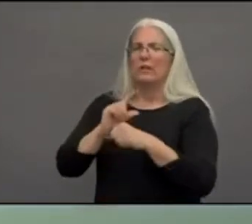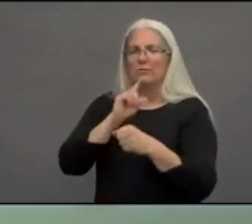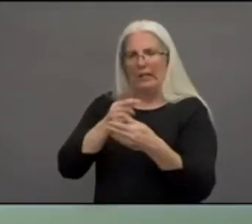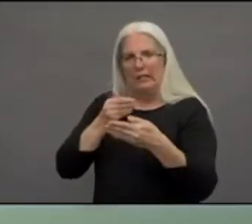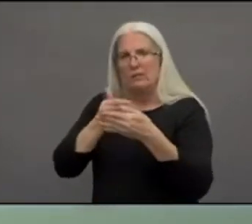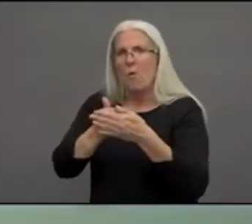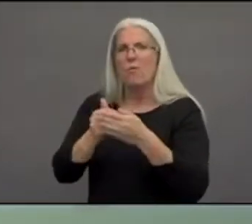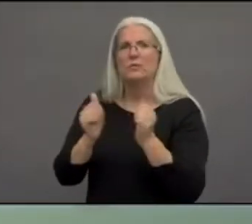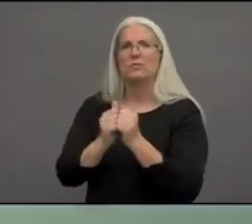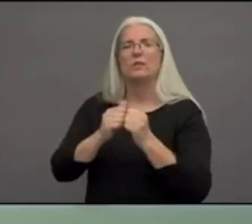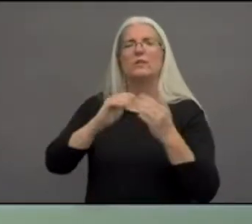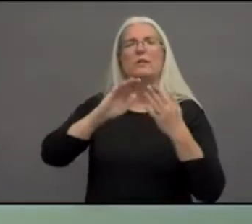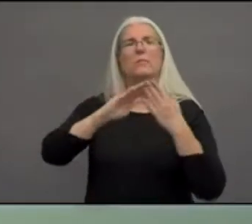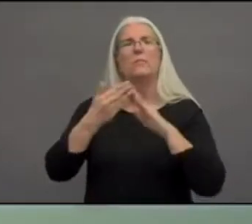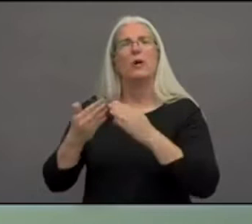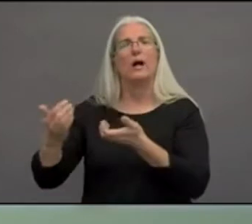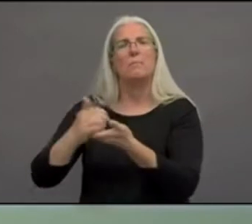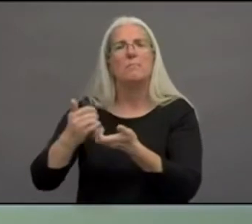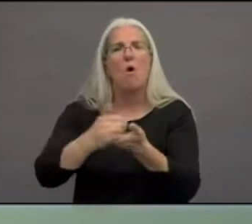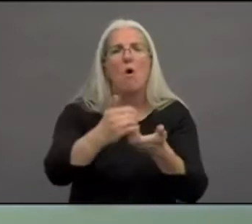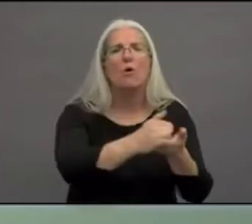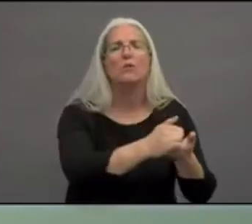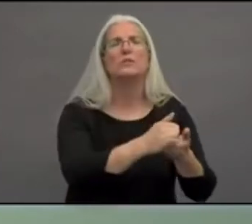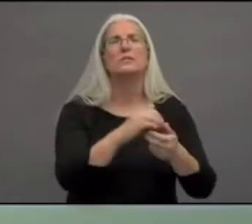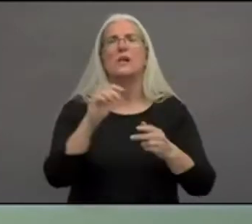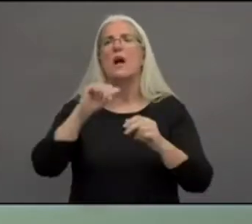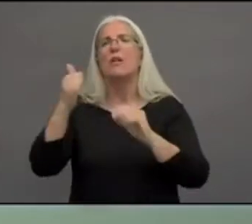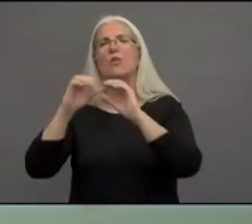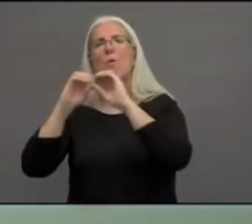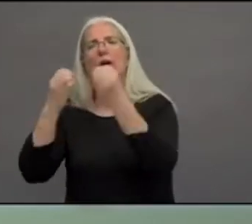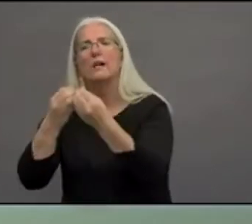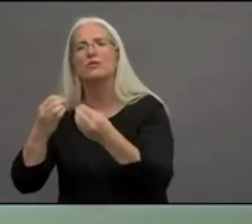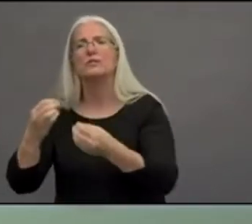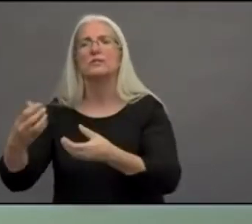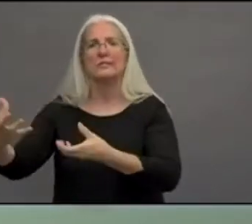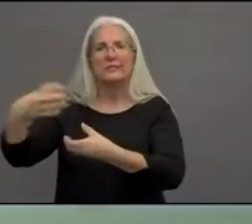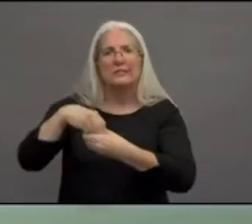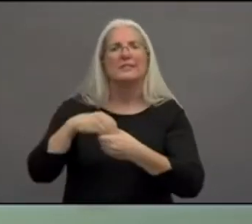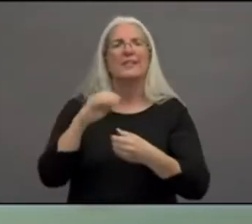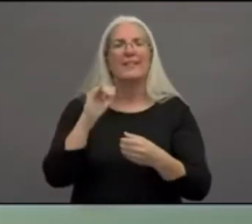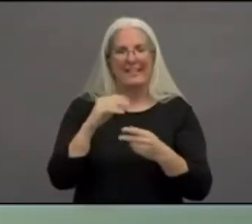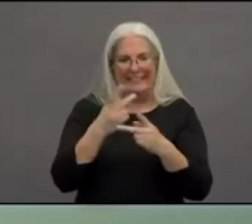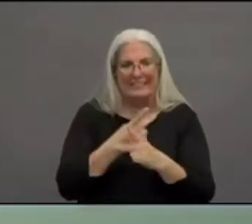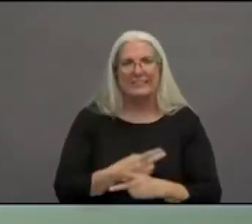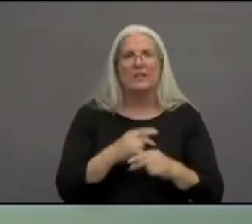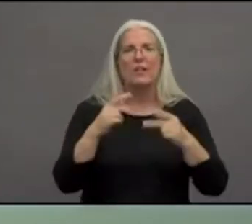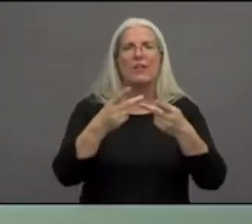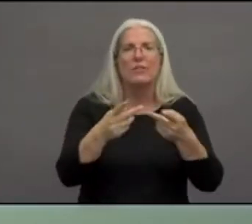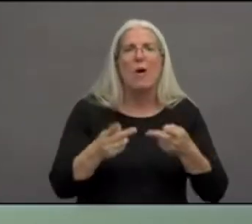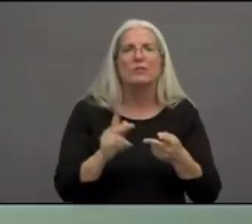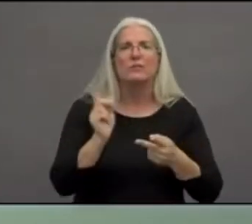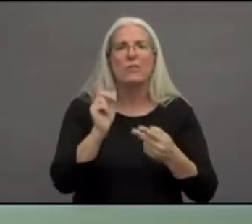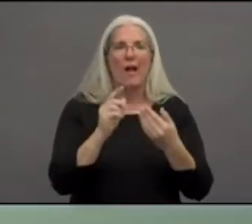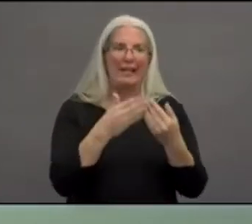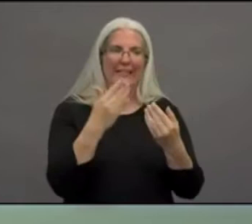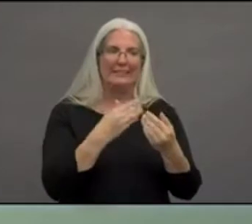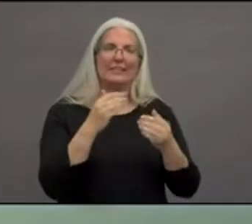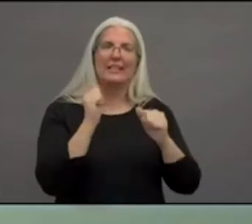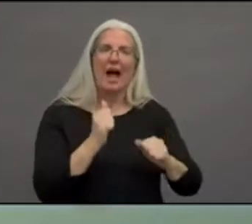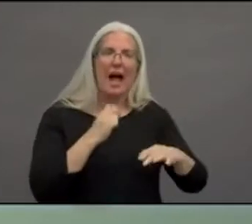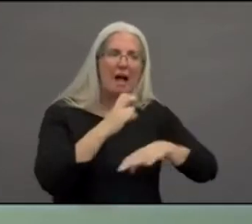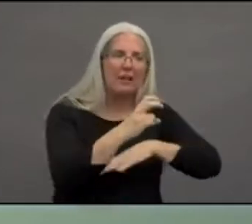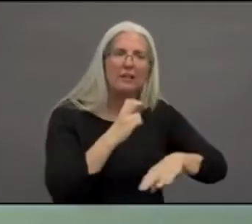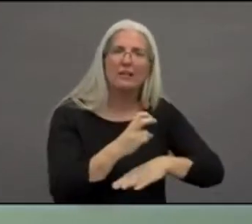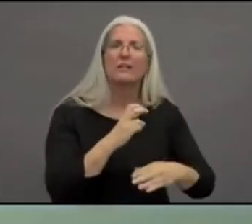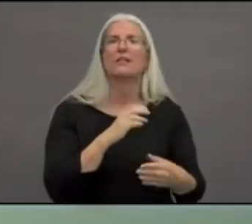like cities to find locations that work for the community, that are easy to get to, and that provide all of the